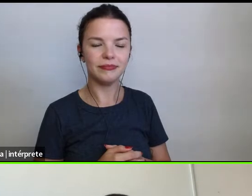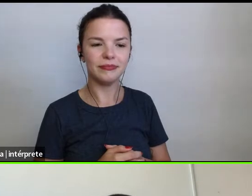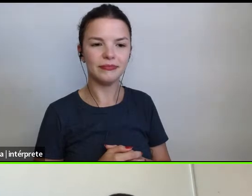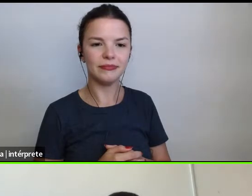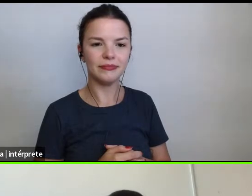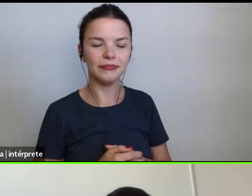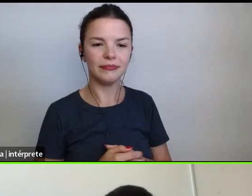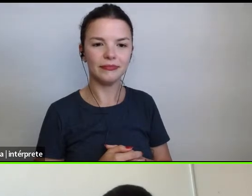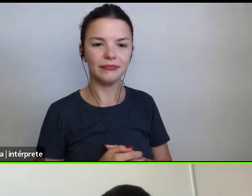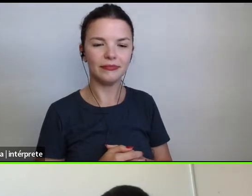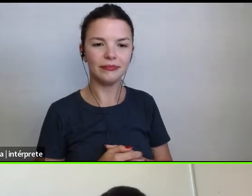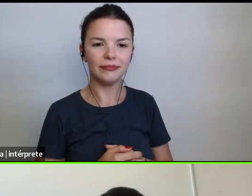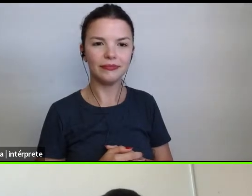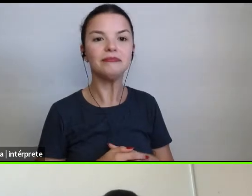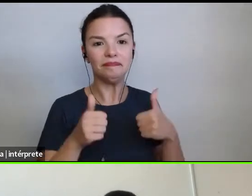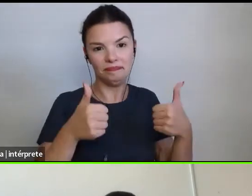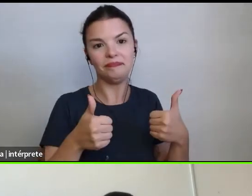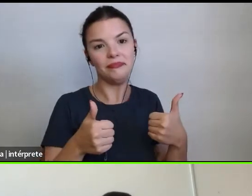Thank you.